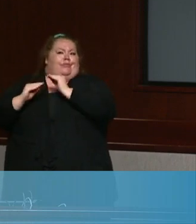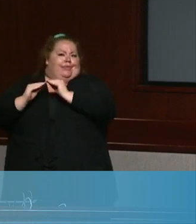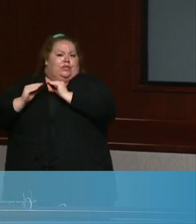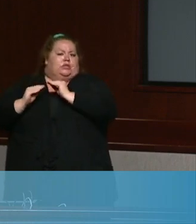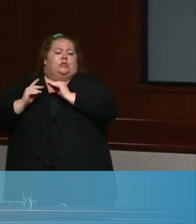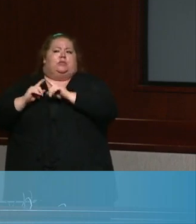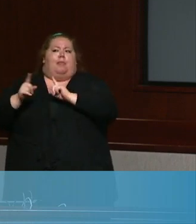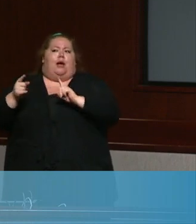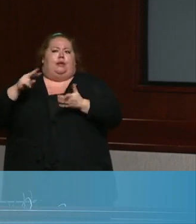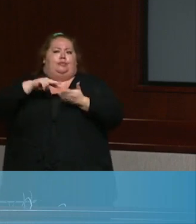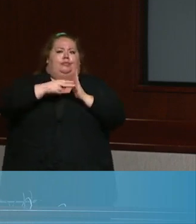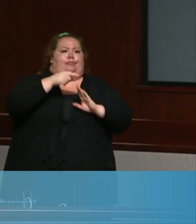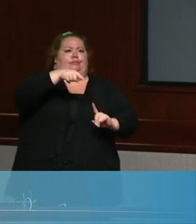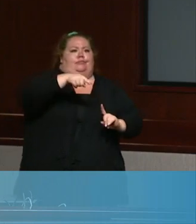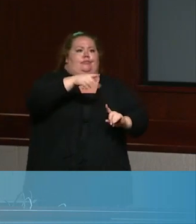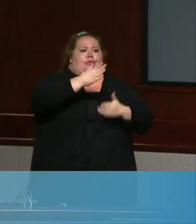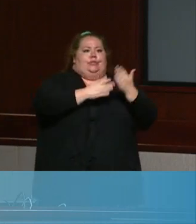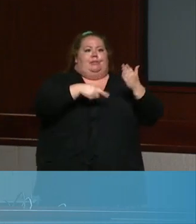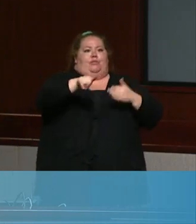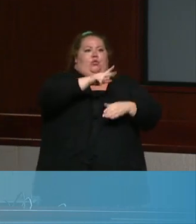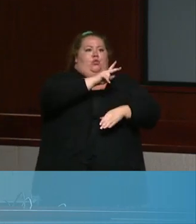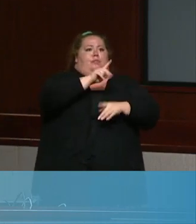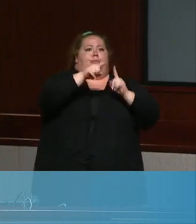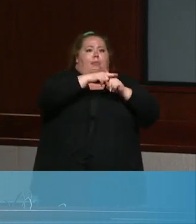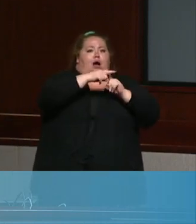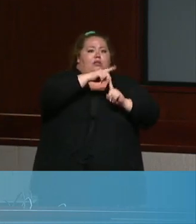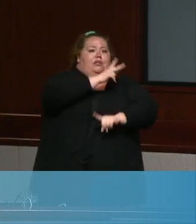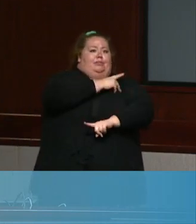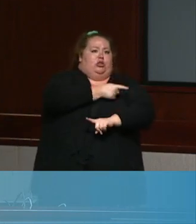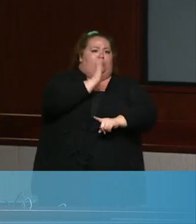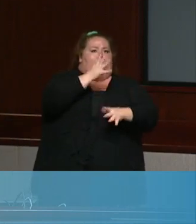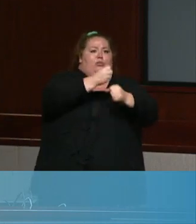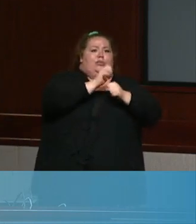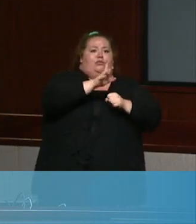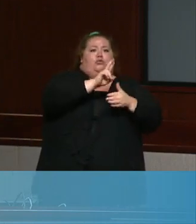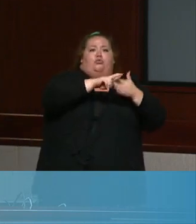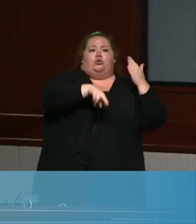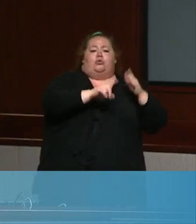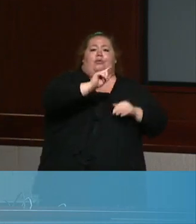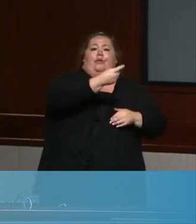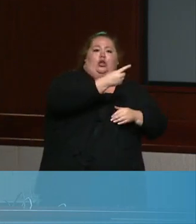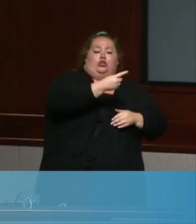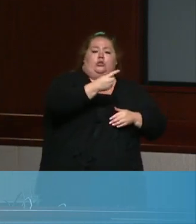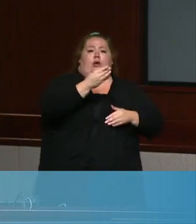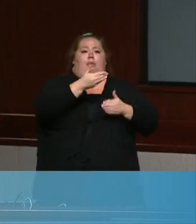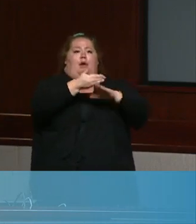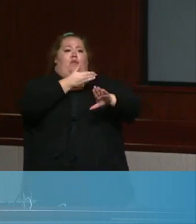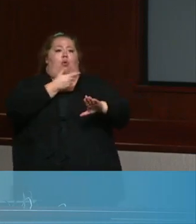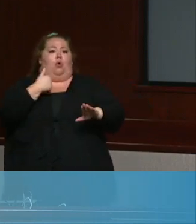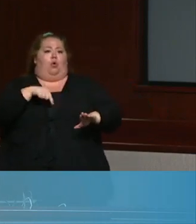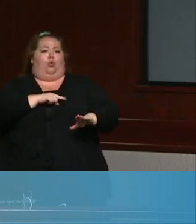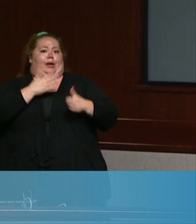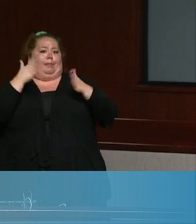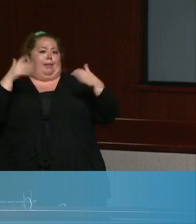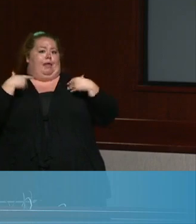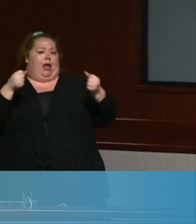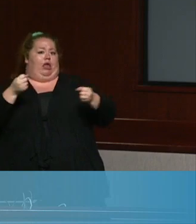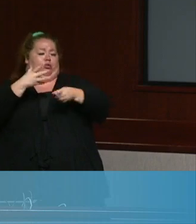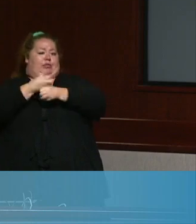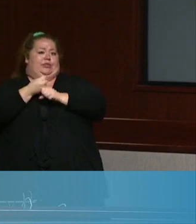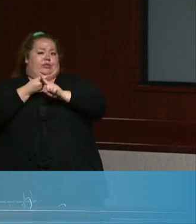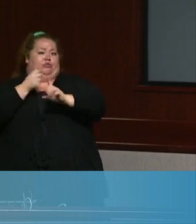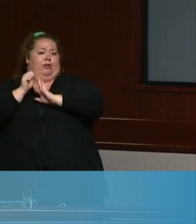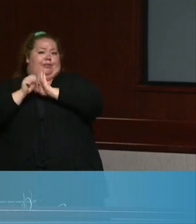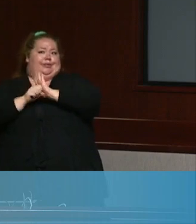seeing. But we know right now today that we are seeing significant delays in getting that reported to us at the Public Health Department, which of course impacts our